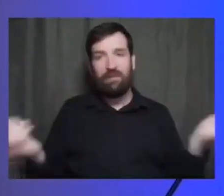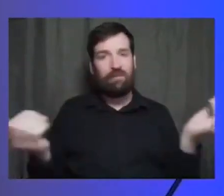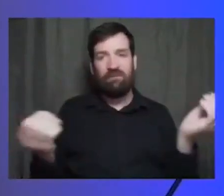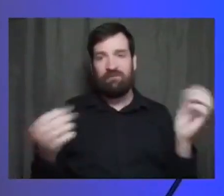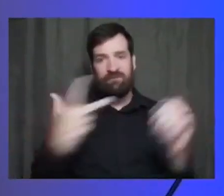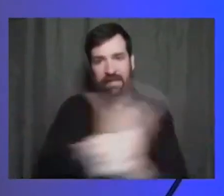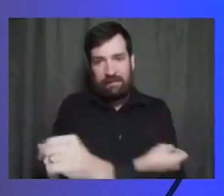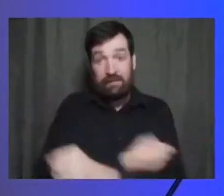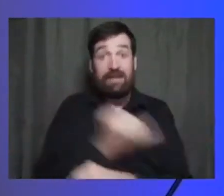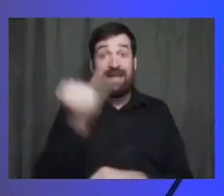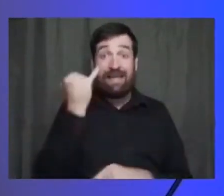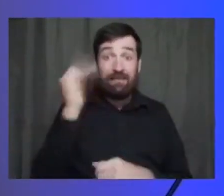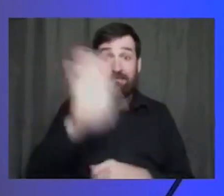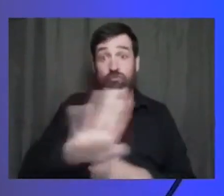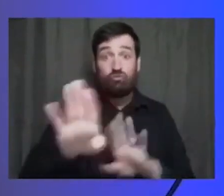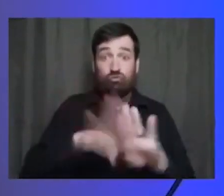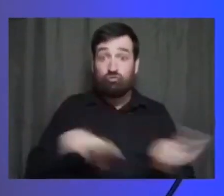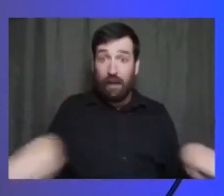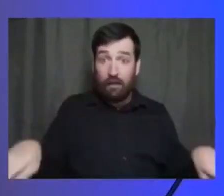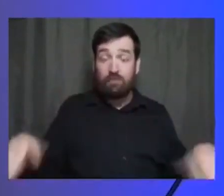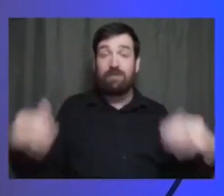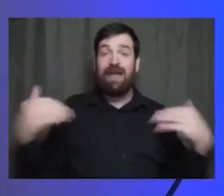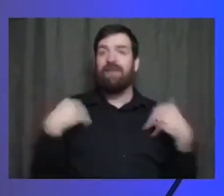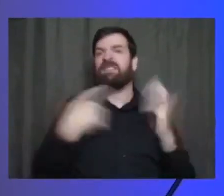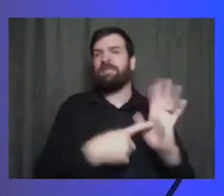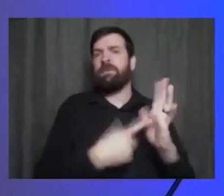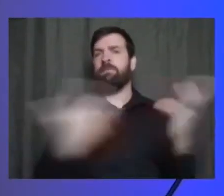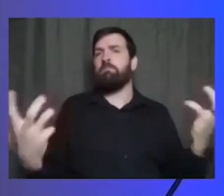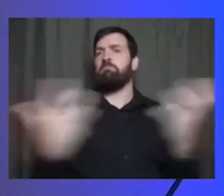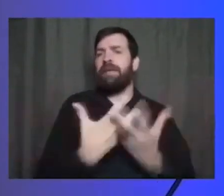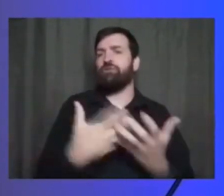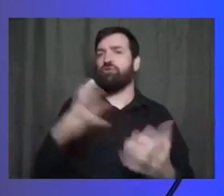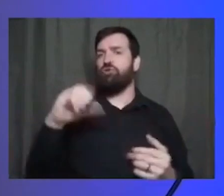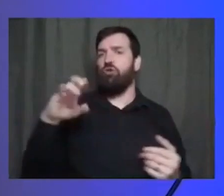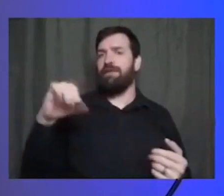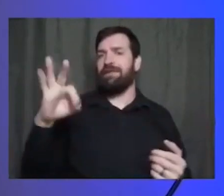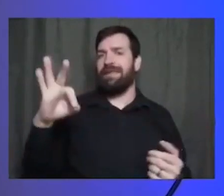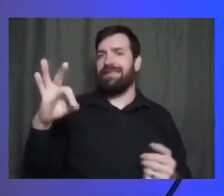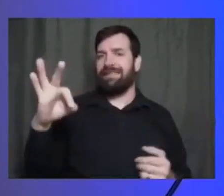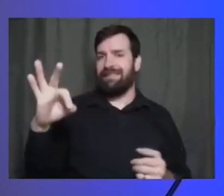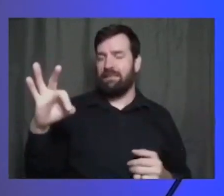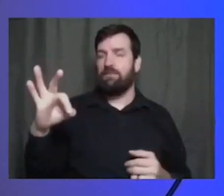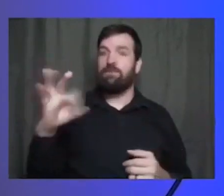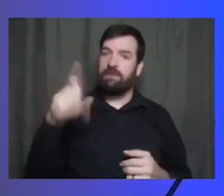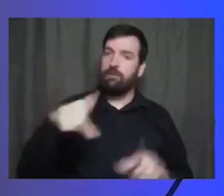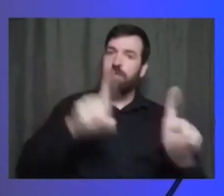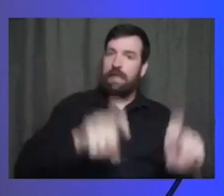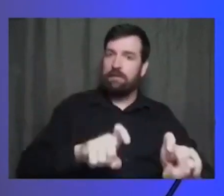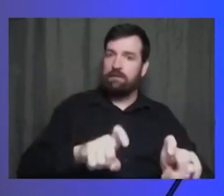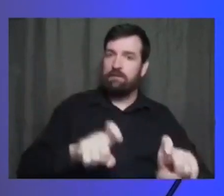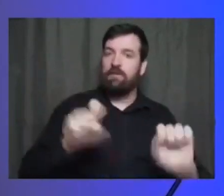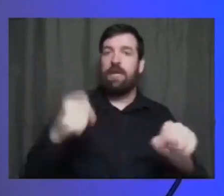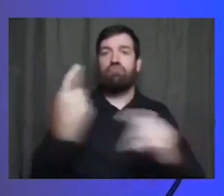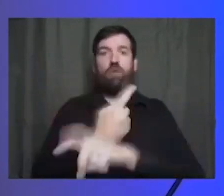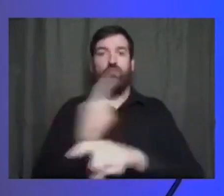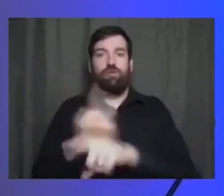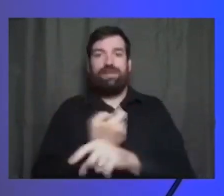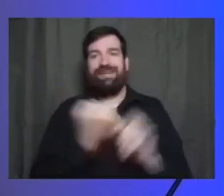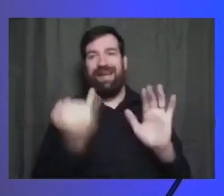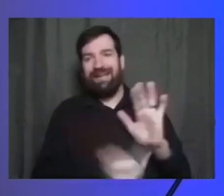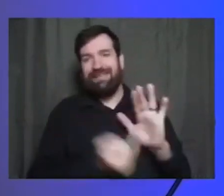with COVID-19, they should be tested so that they can properly isolate at home and you have an